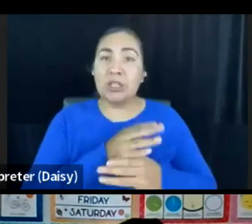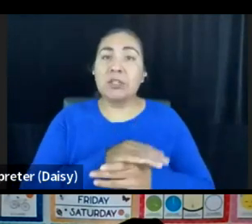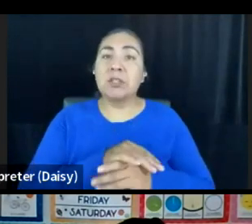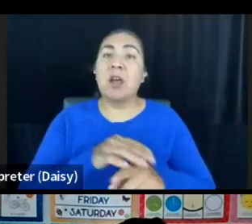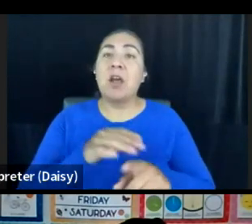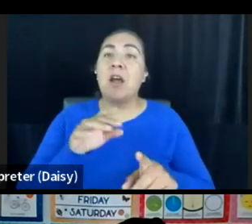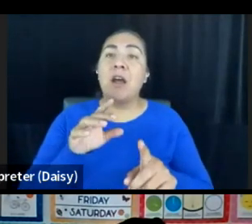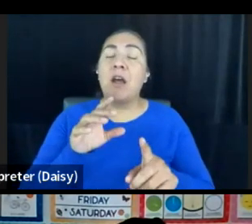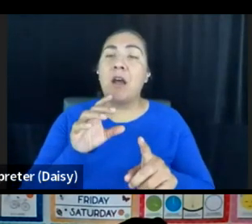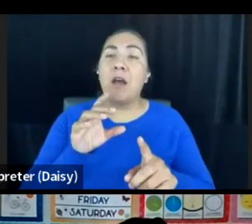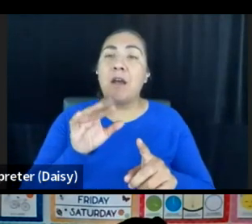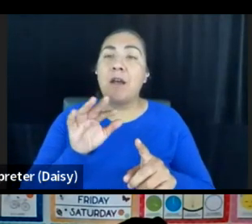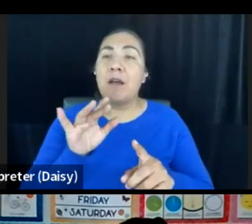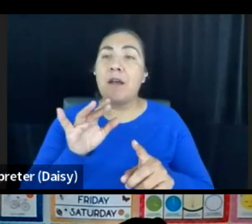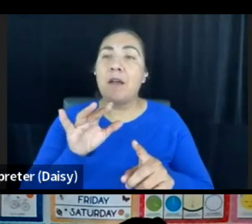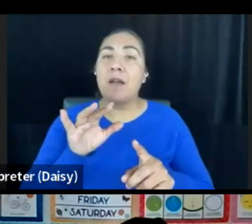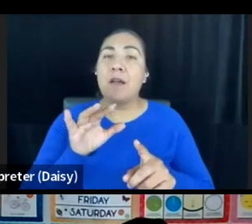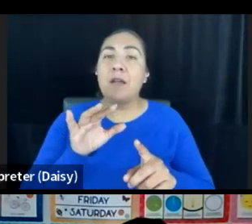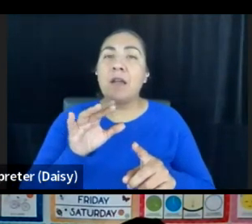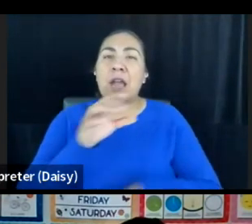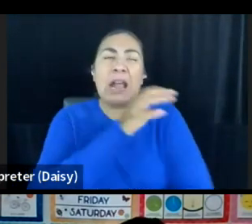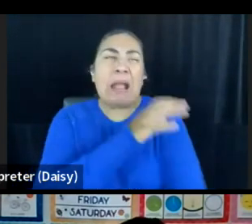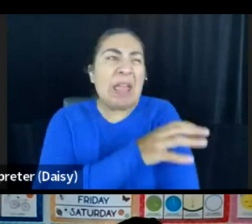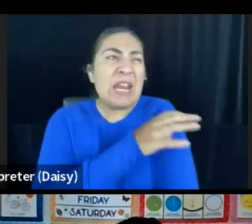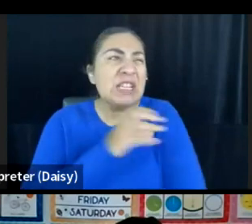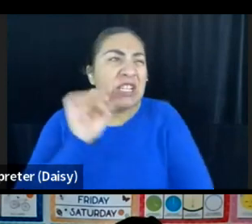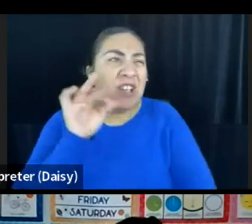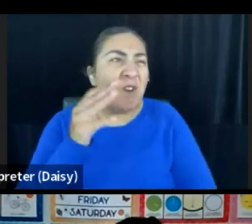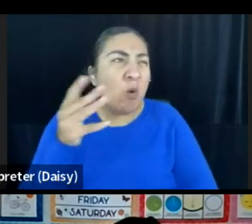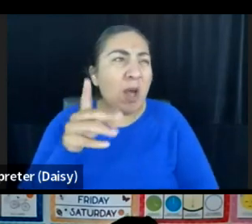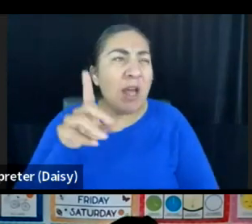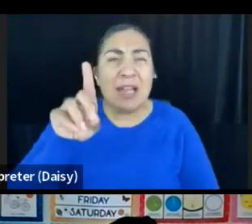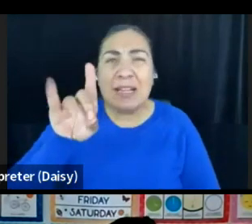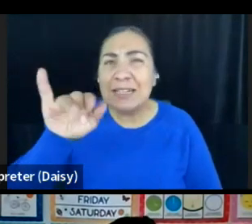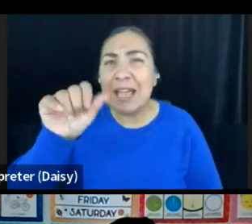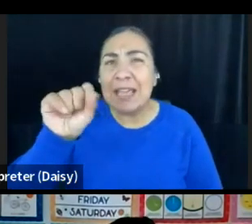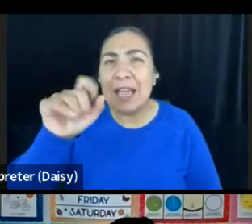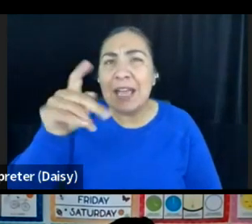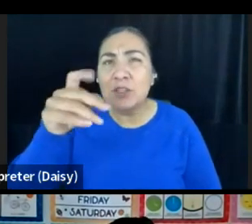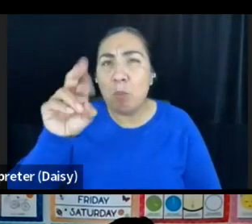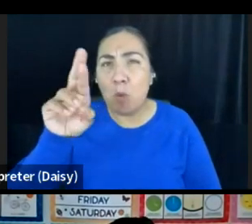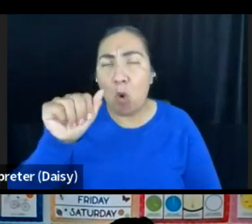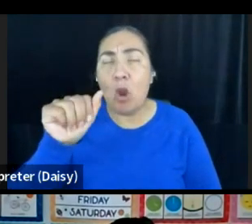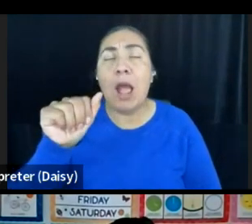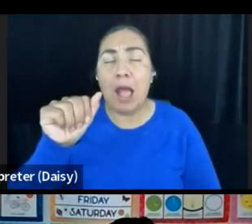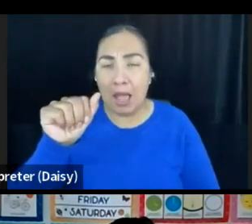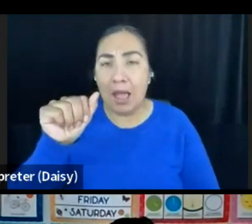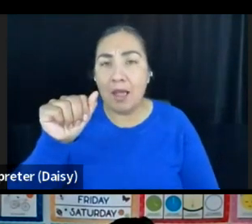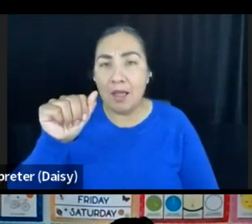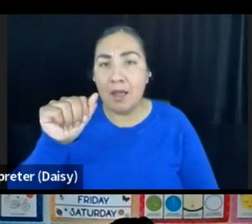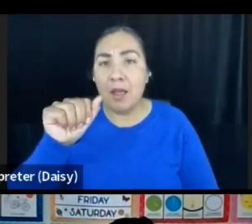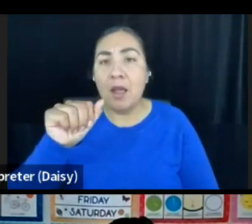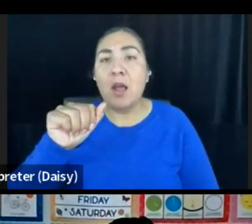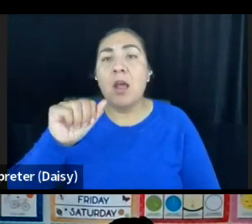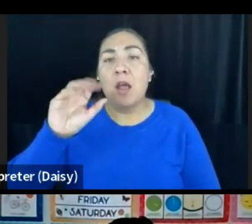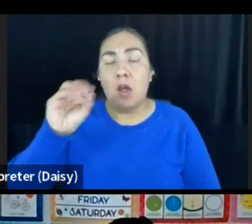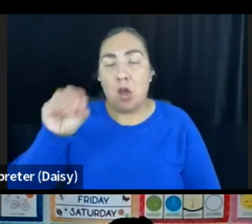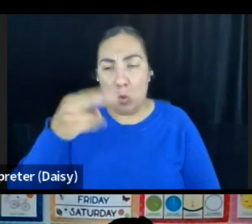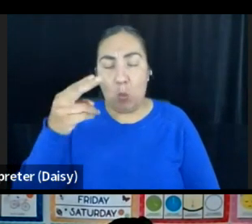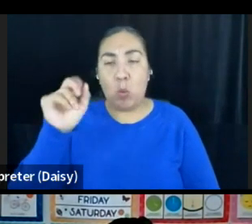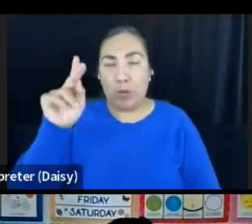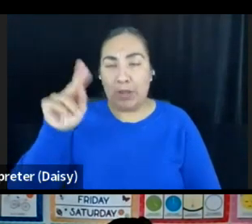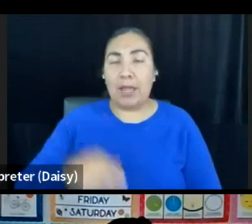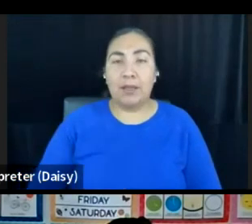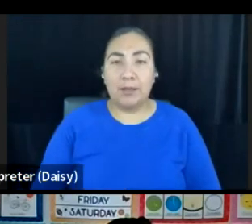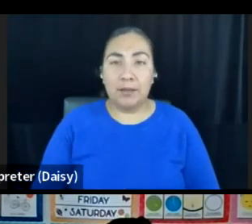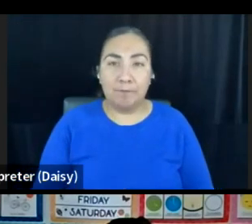we clinicians adore them. Of the what? Of the diaspora. Oh, okay. Yeah. And they